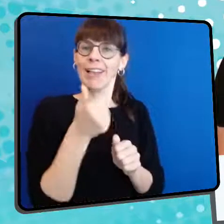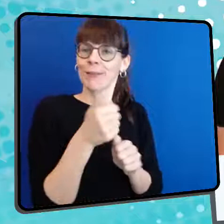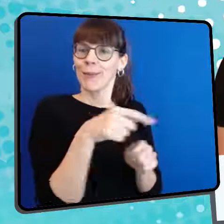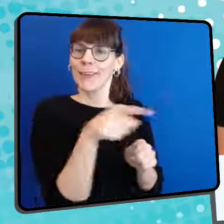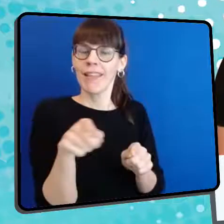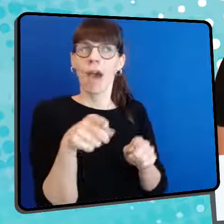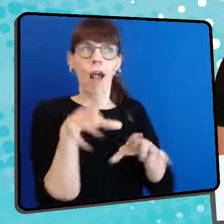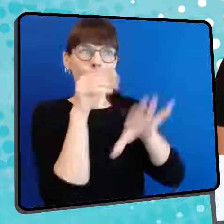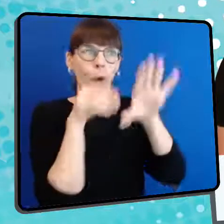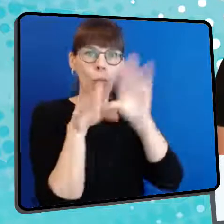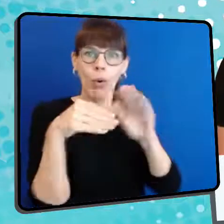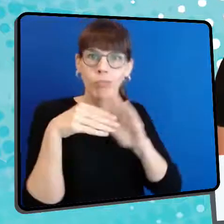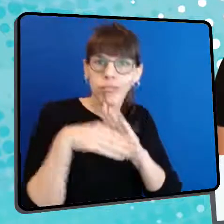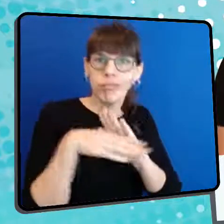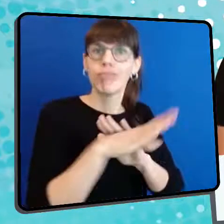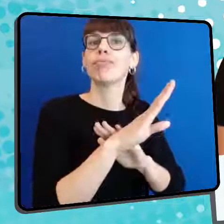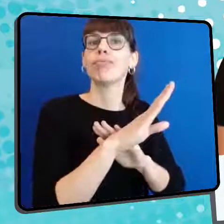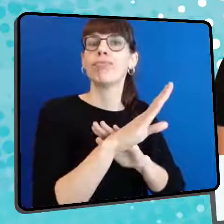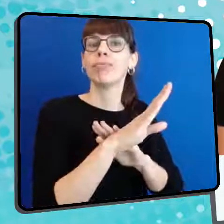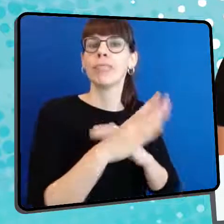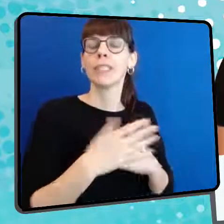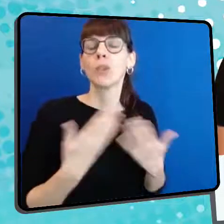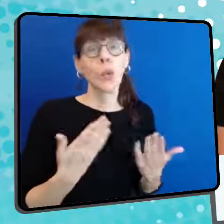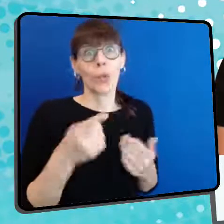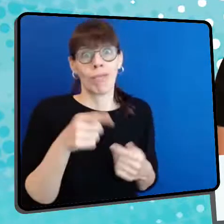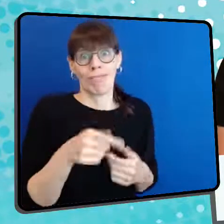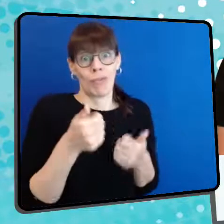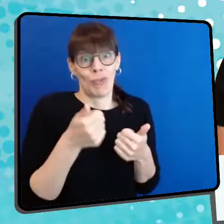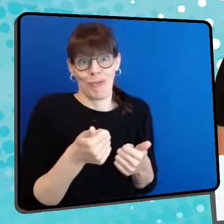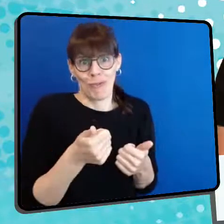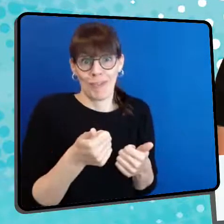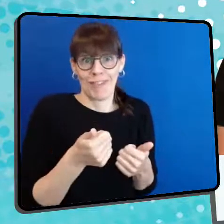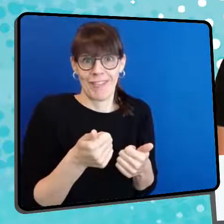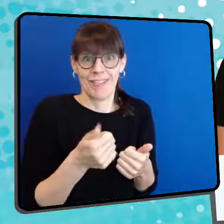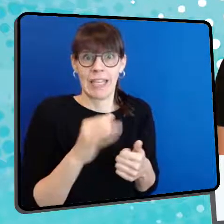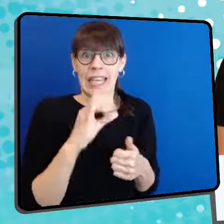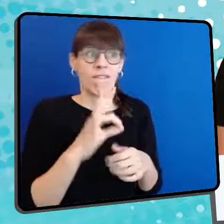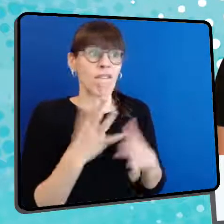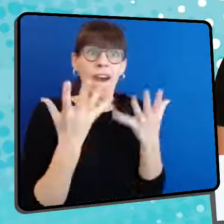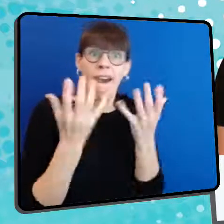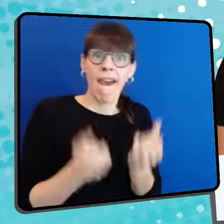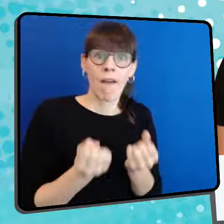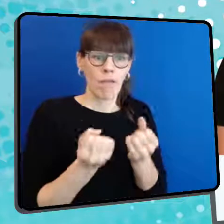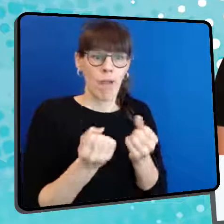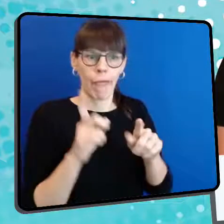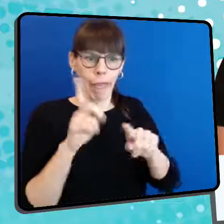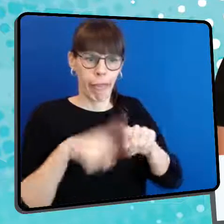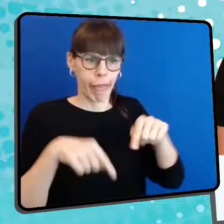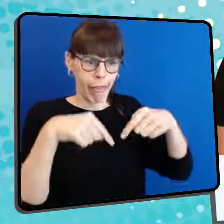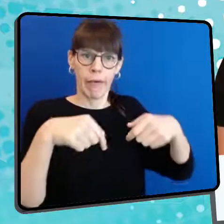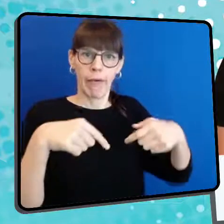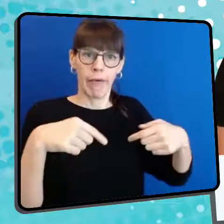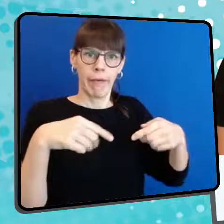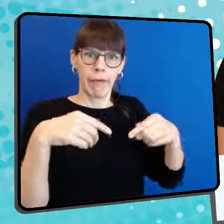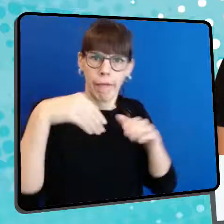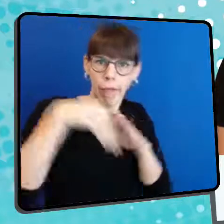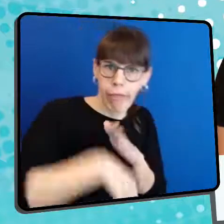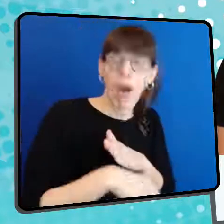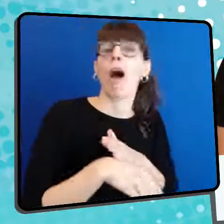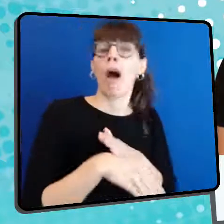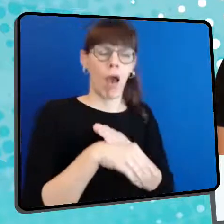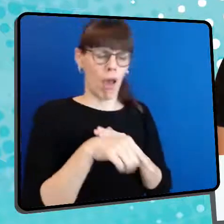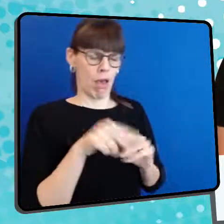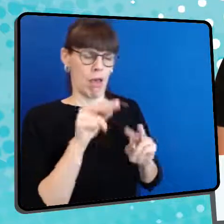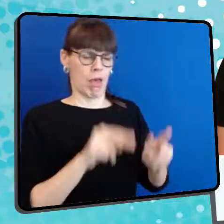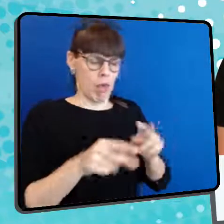that at InfoSupport. So we have frequent meetings with data scientists where we talk about what are we doing, what happened actually in production when